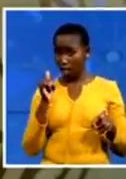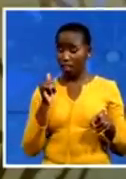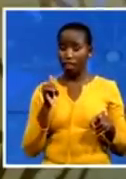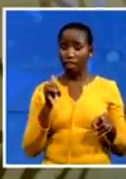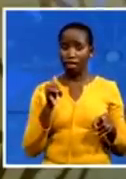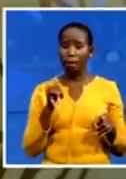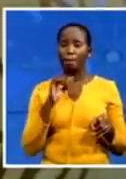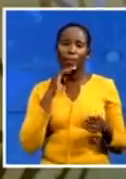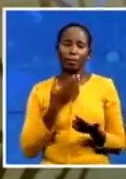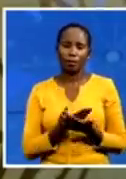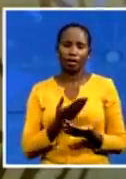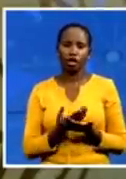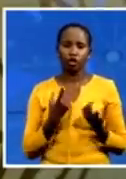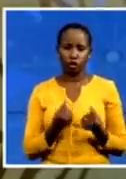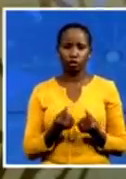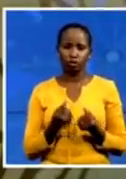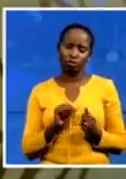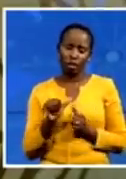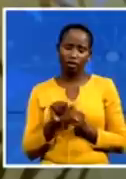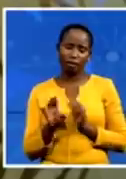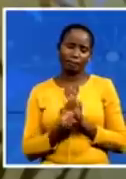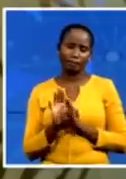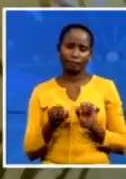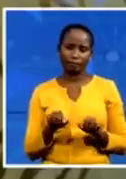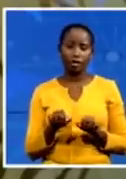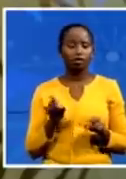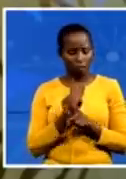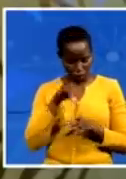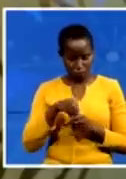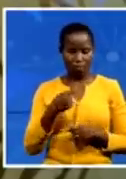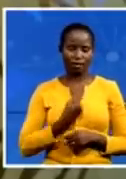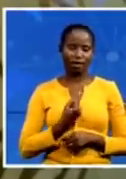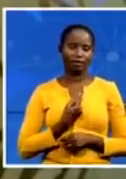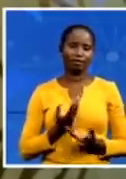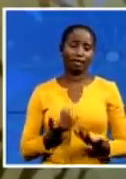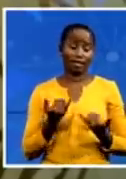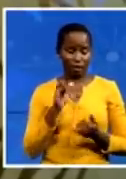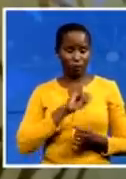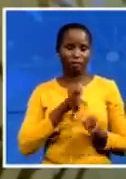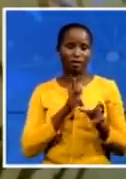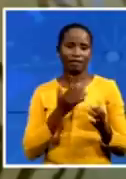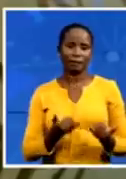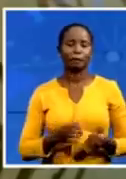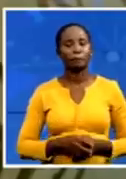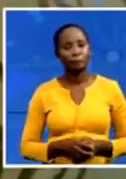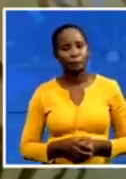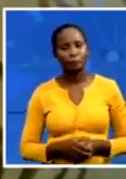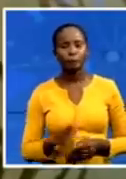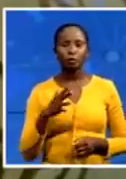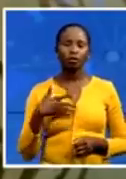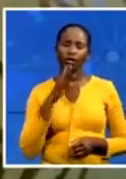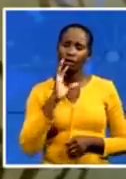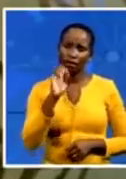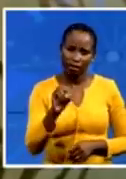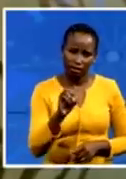better than they are doing now, including my own that I'm leaving now. Ms. Ntuli, I have to ask, are there tensions between you and